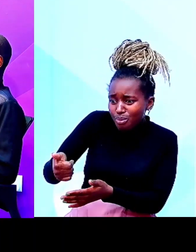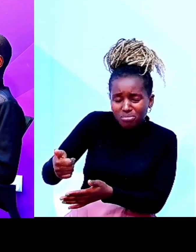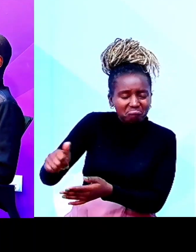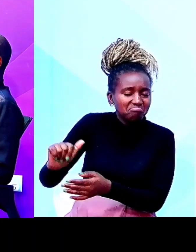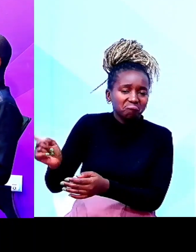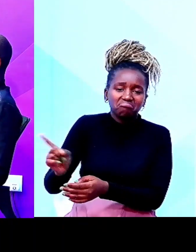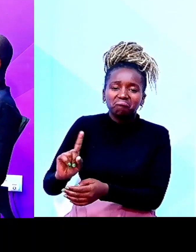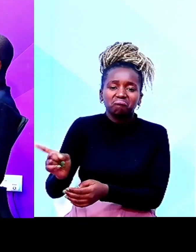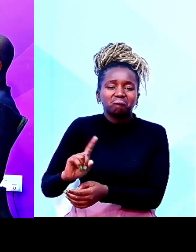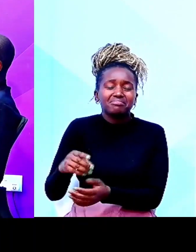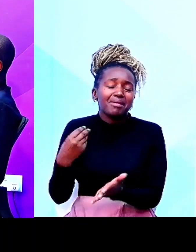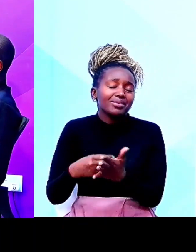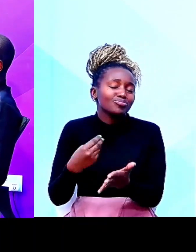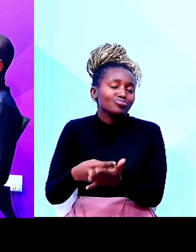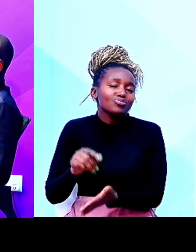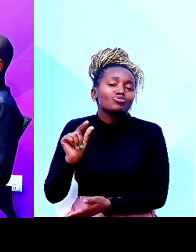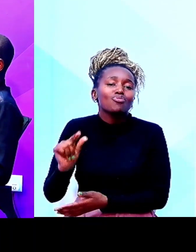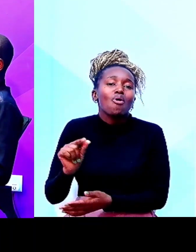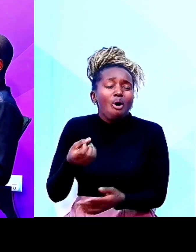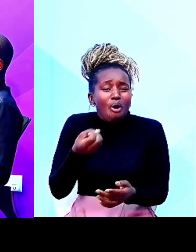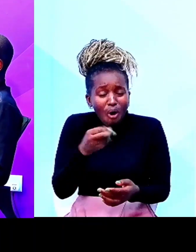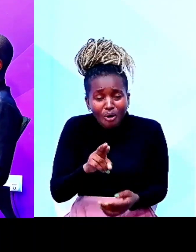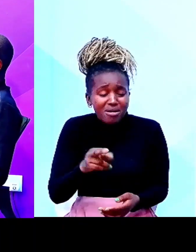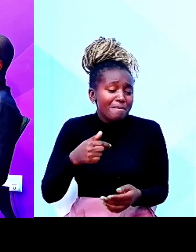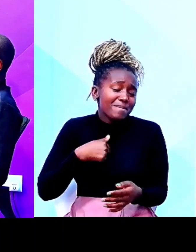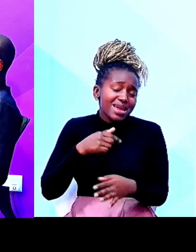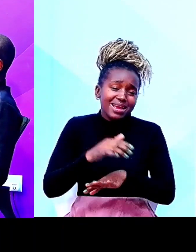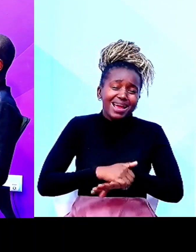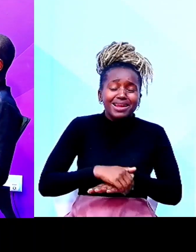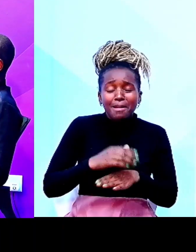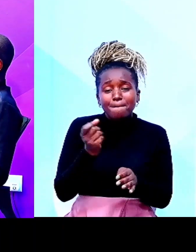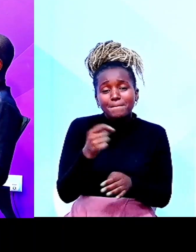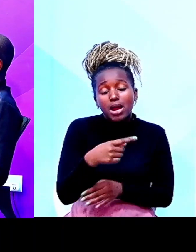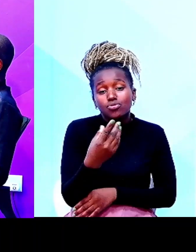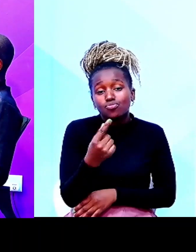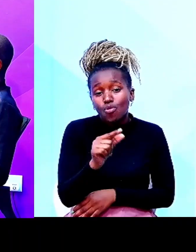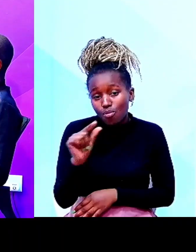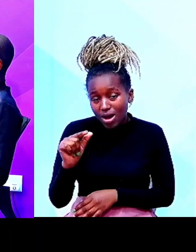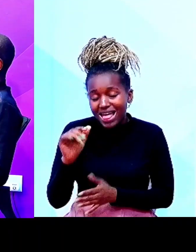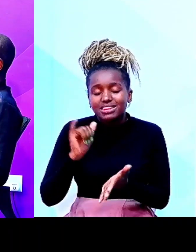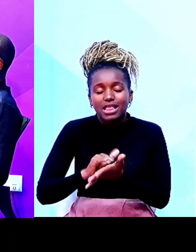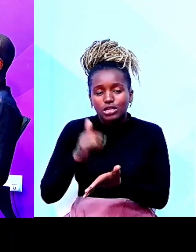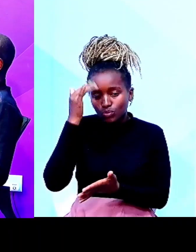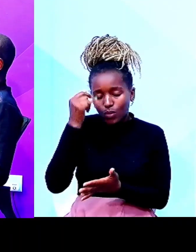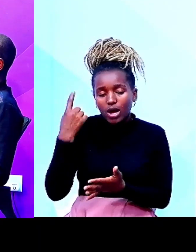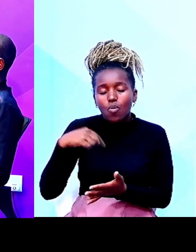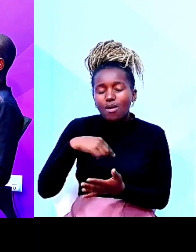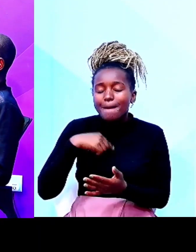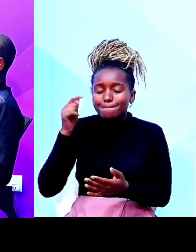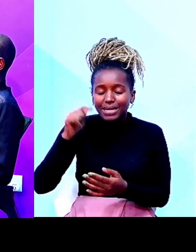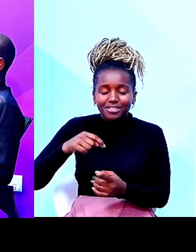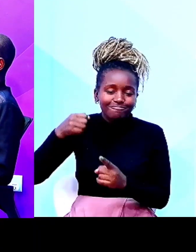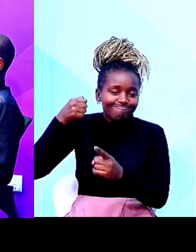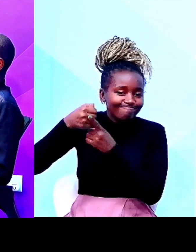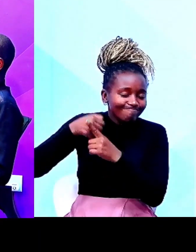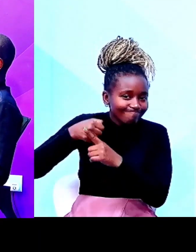So that's why we usually advocate for support for them.